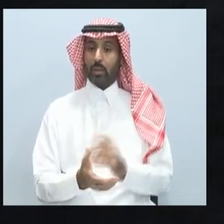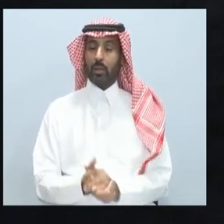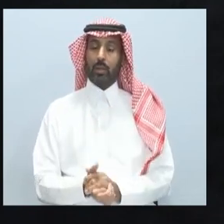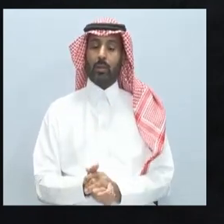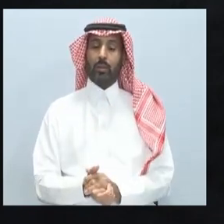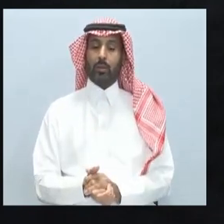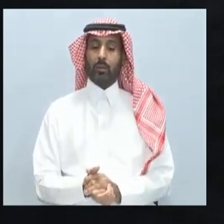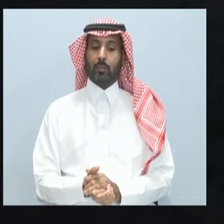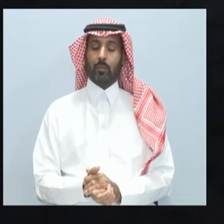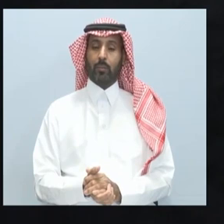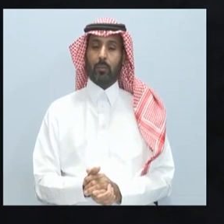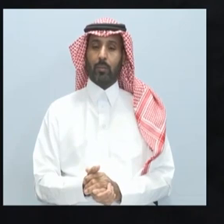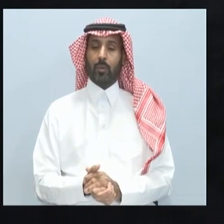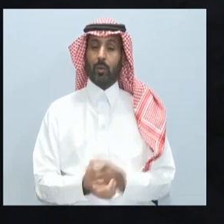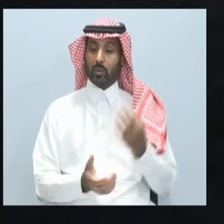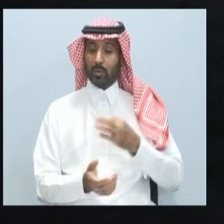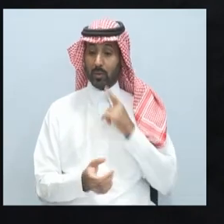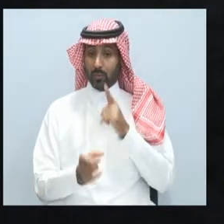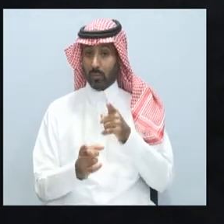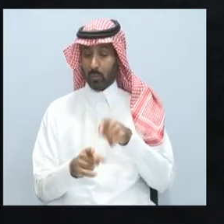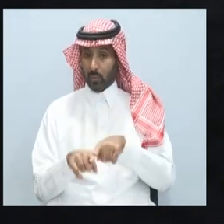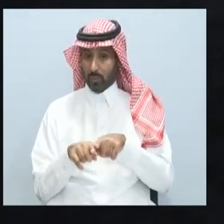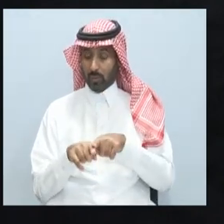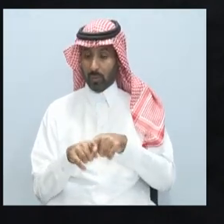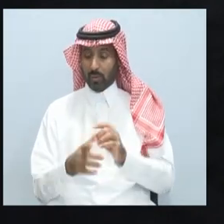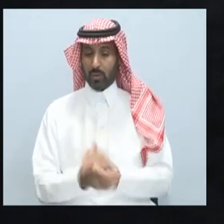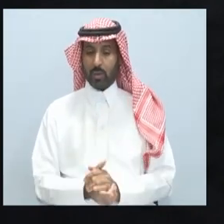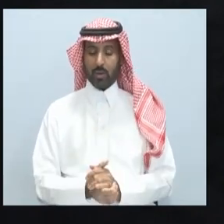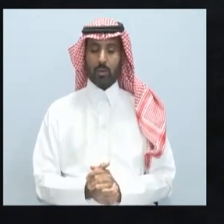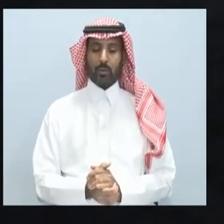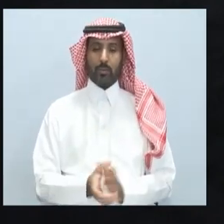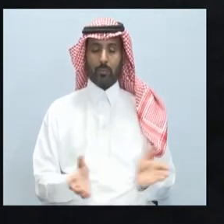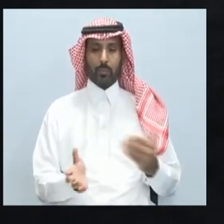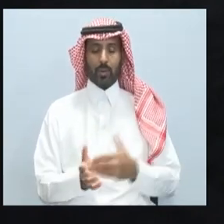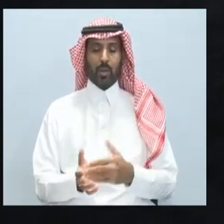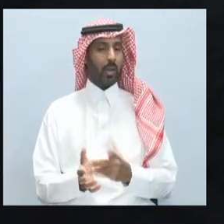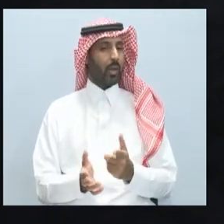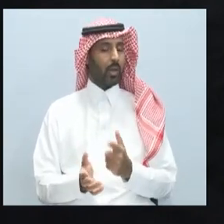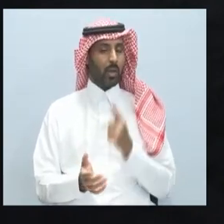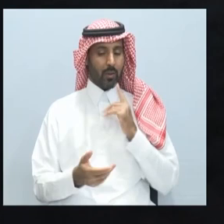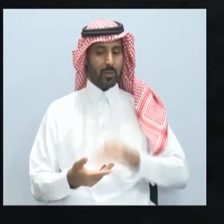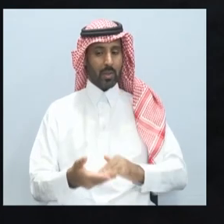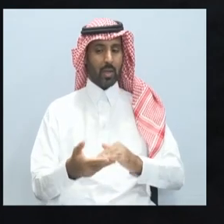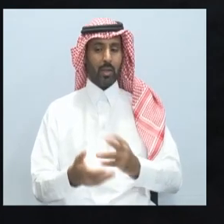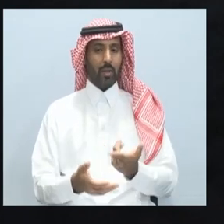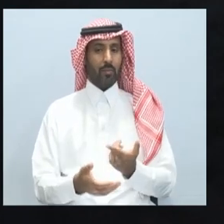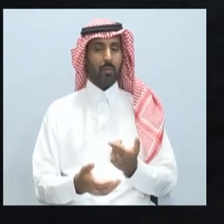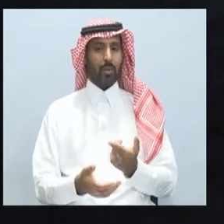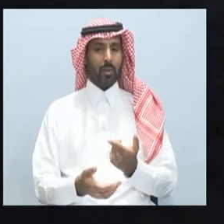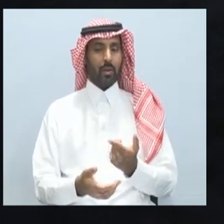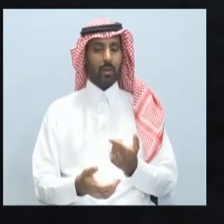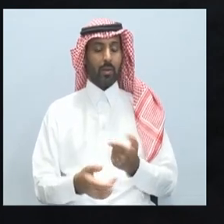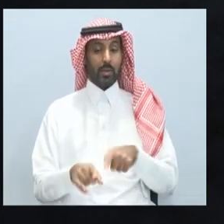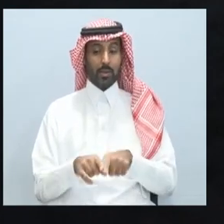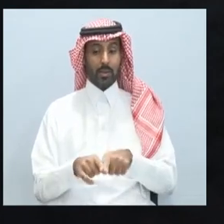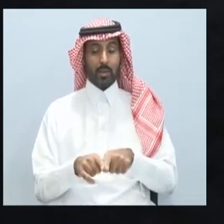there has to be something that you benefit from your friend. And the last part, how does it help you? So you are going to